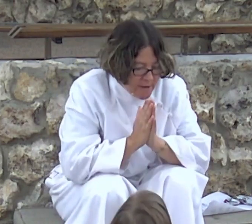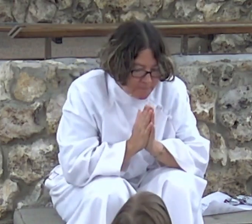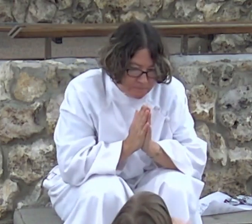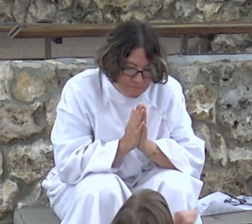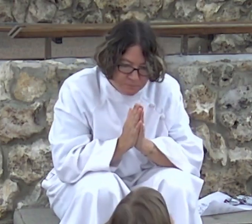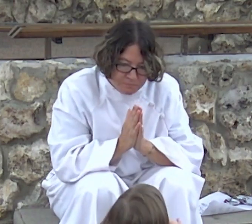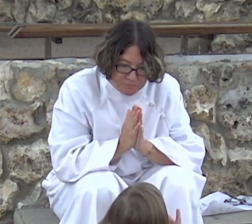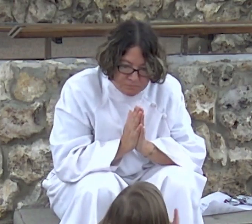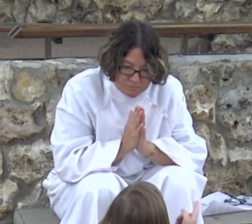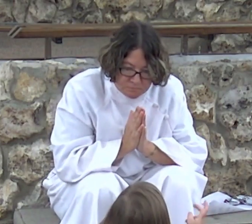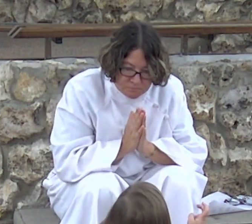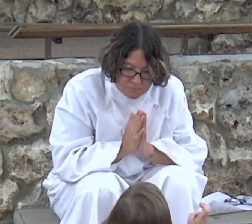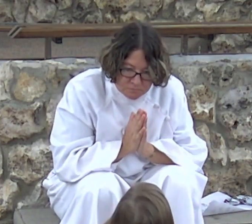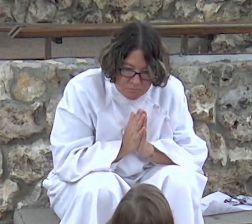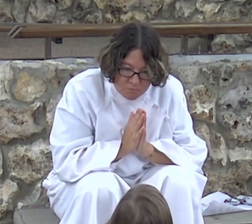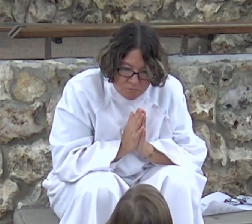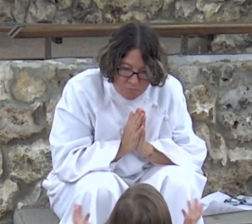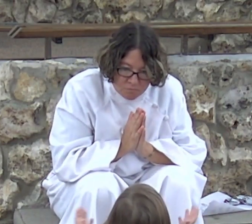us pray.